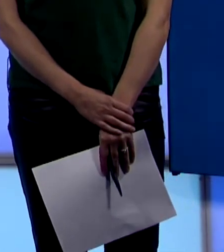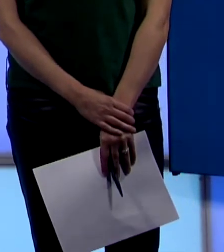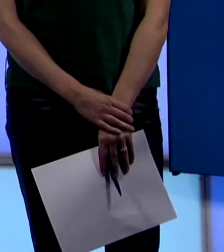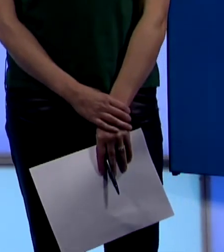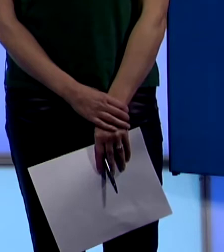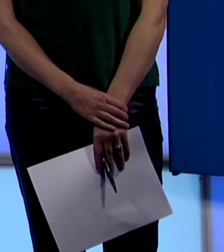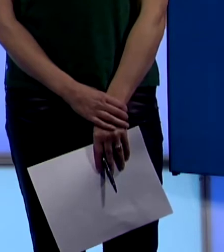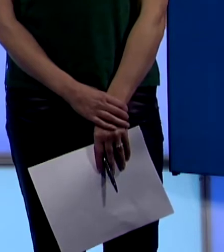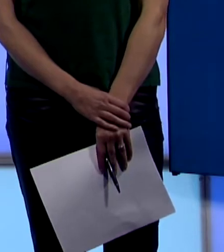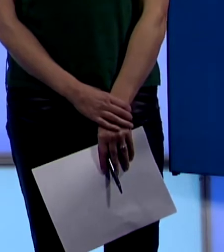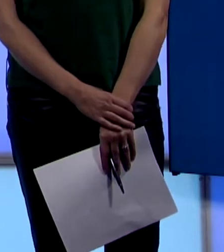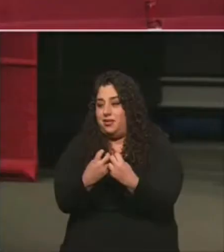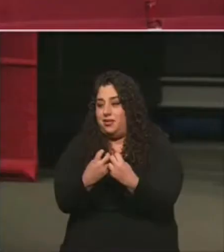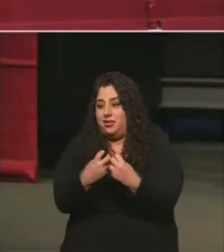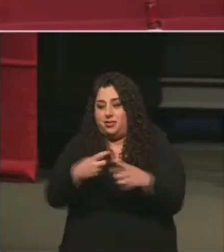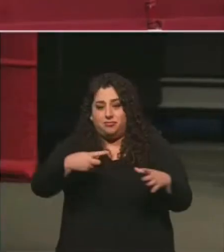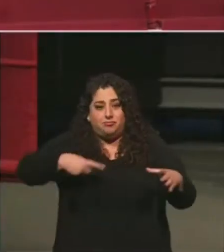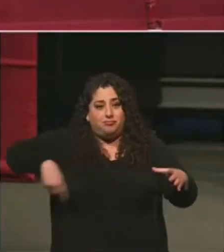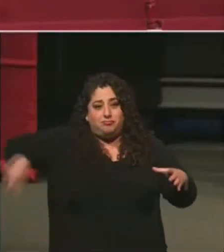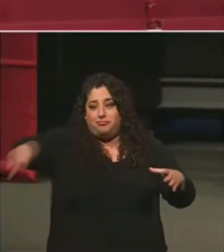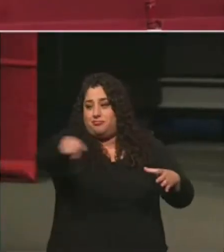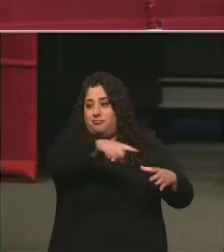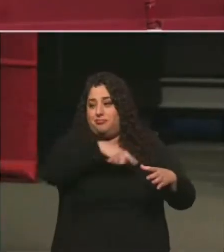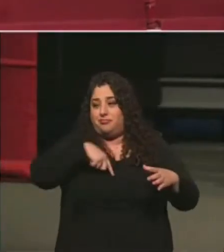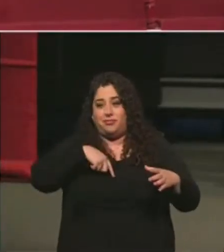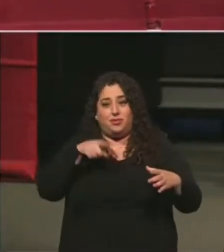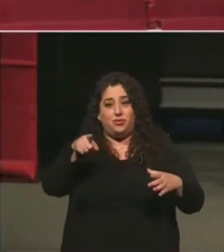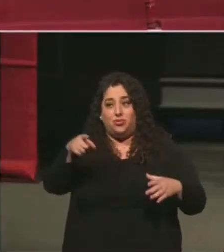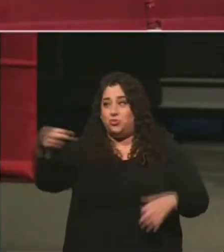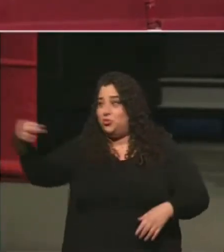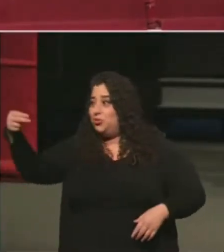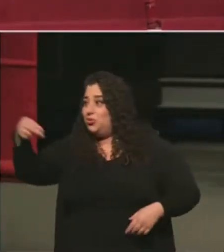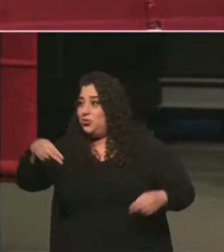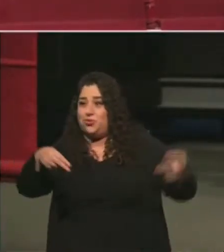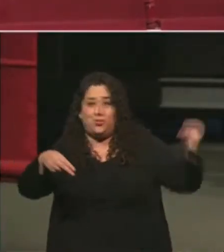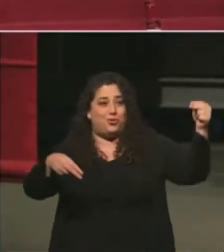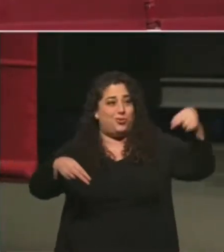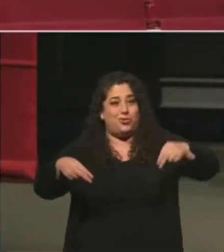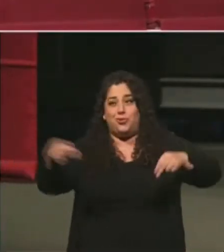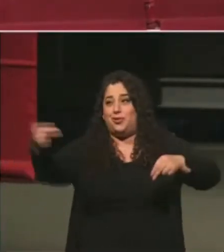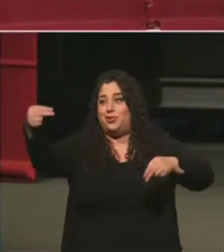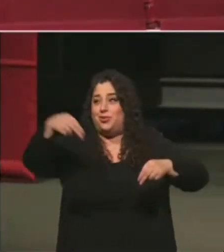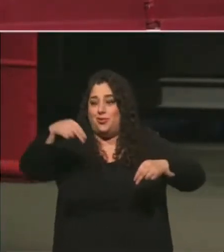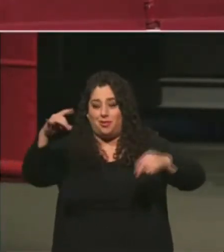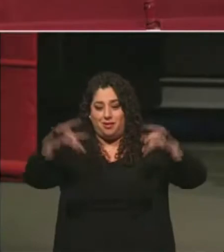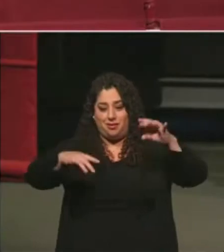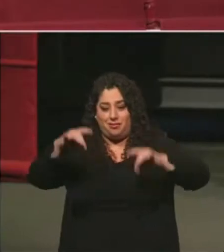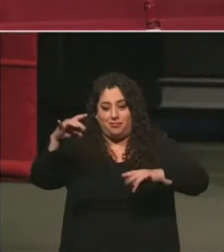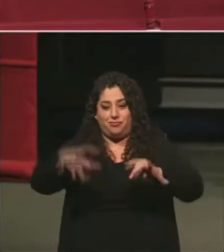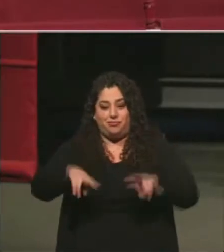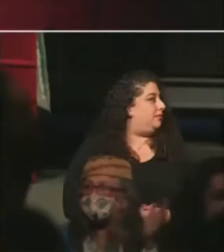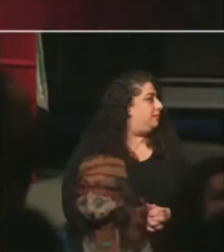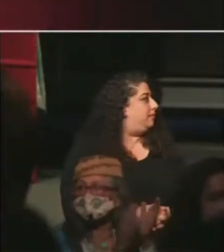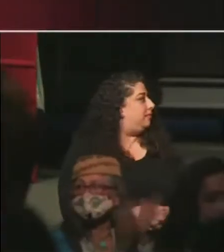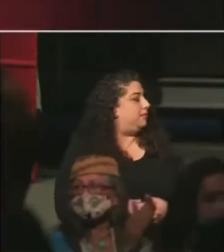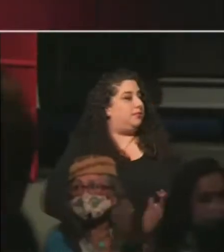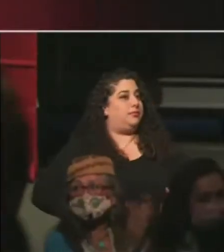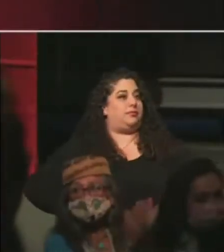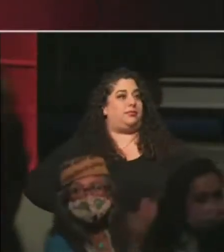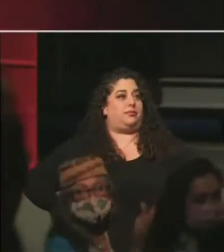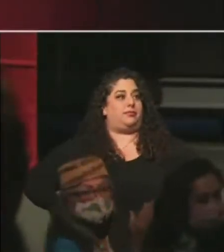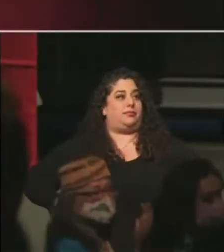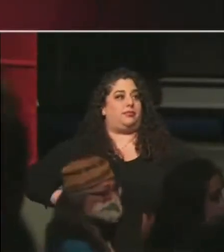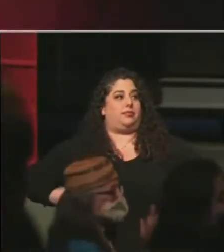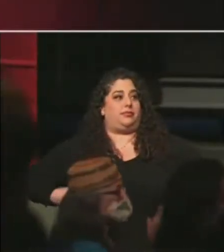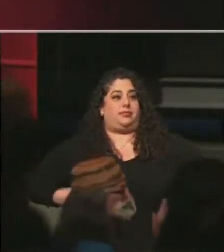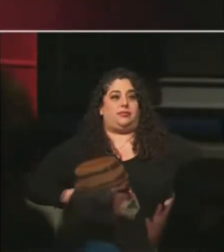behalf of Marlon Brando. In 1973, Littlefeather made a short but powerful speech at the awards show wearing a buckskin